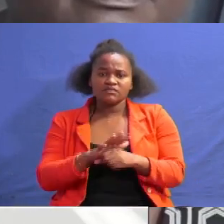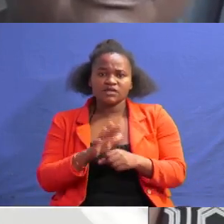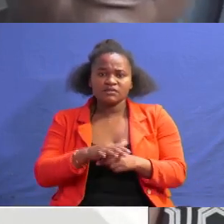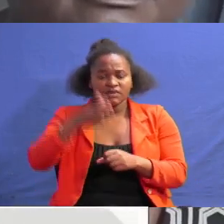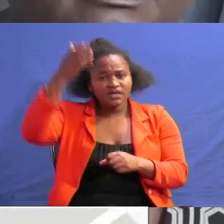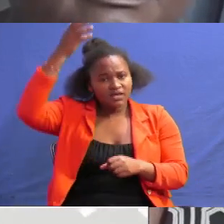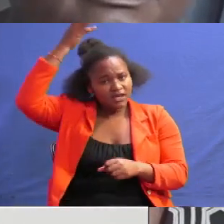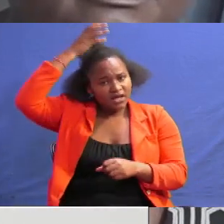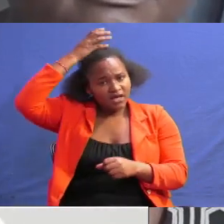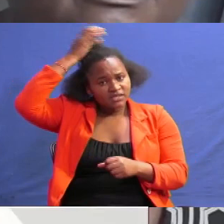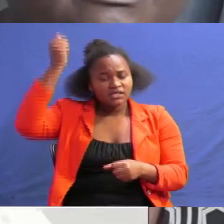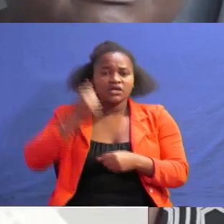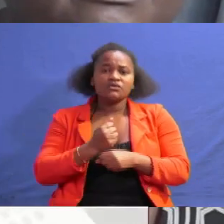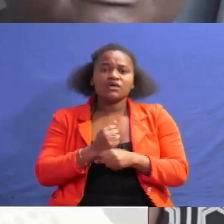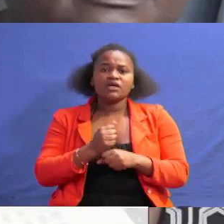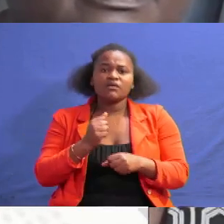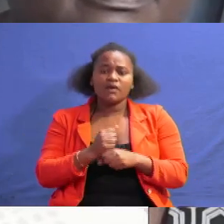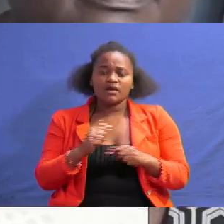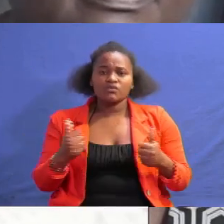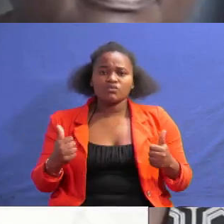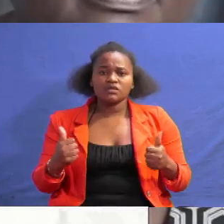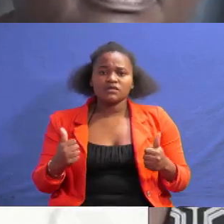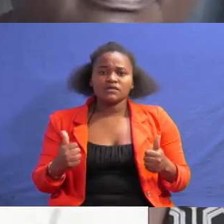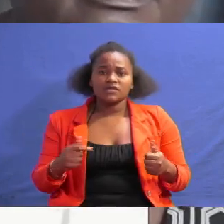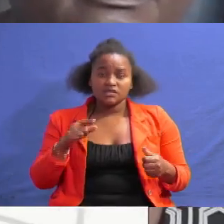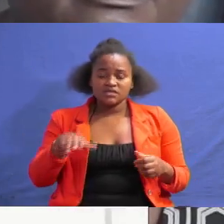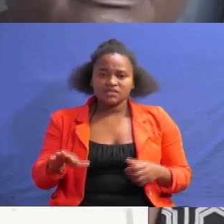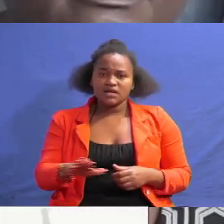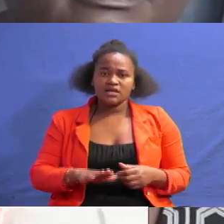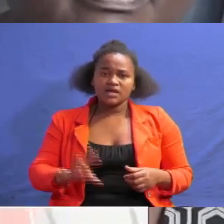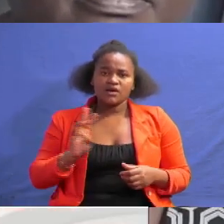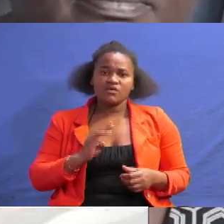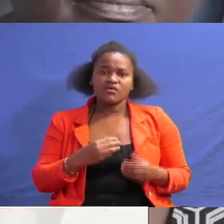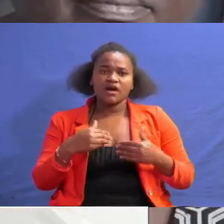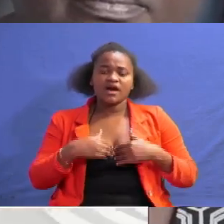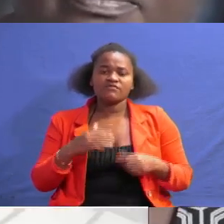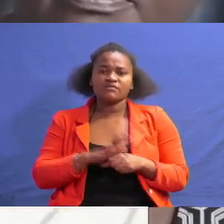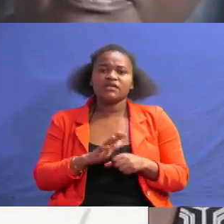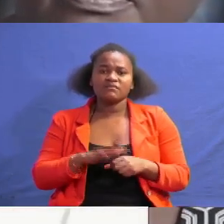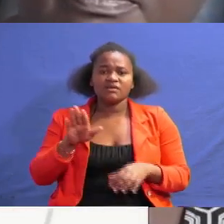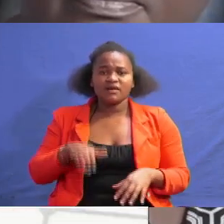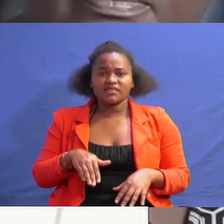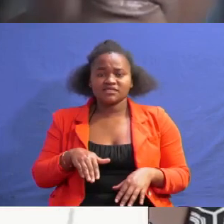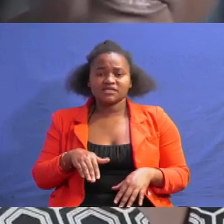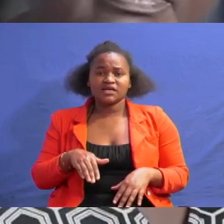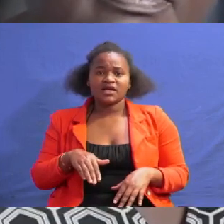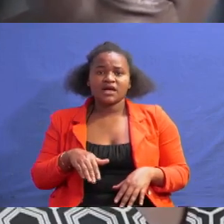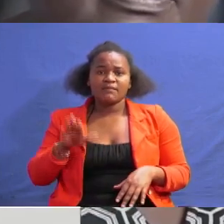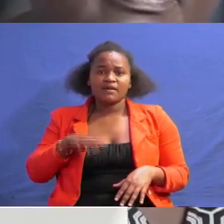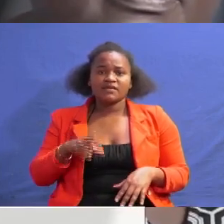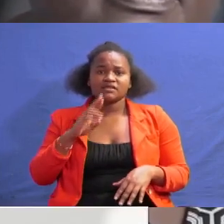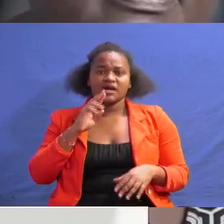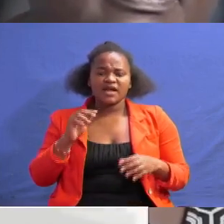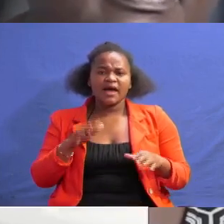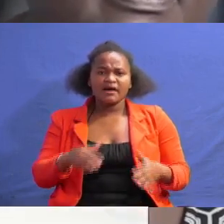wanafanya kazi nzuri na kikumbukwa kuwa eneo hili tuna akina mama wengi na akina mama ni jeshi kubwa